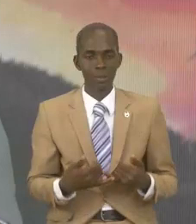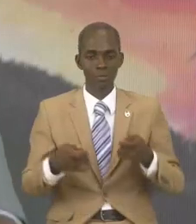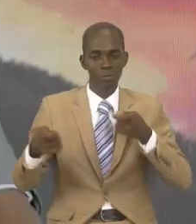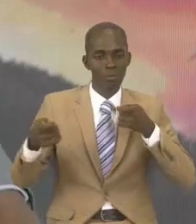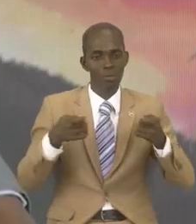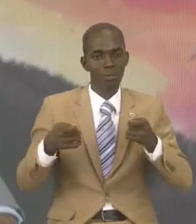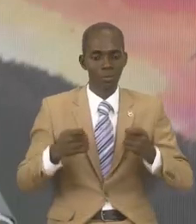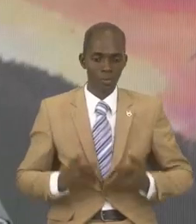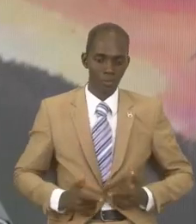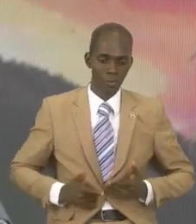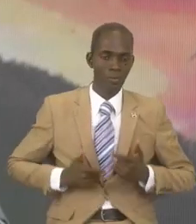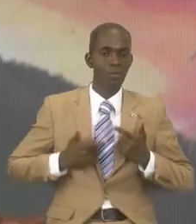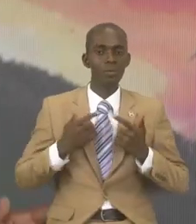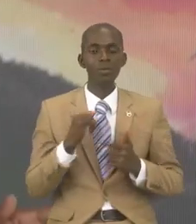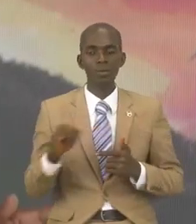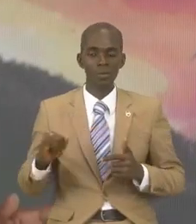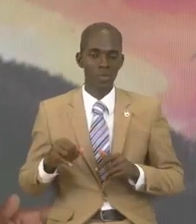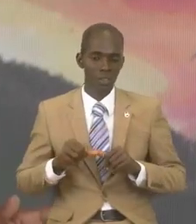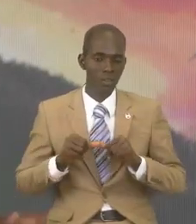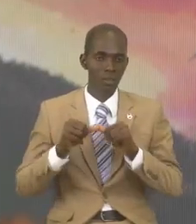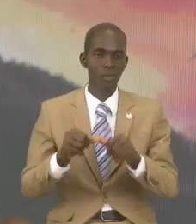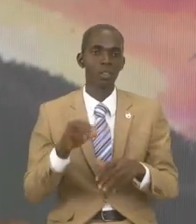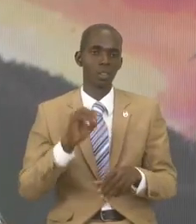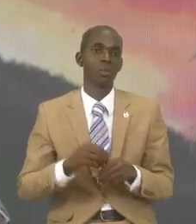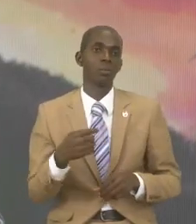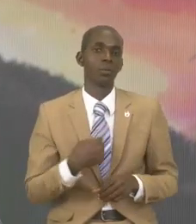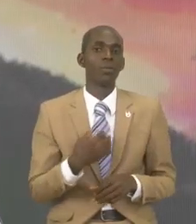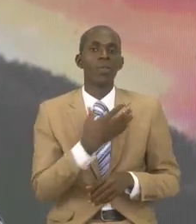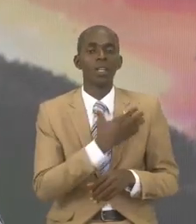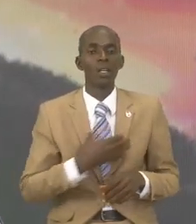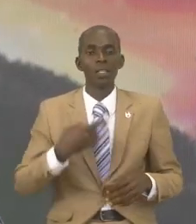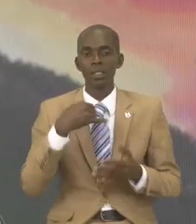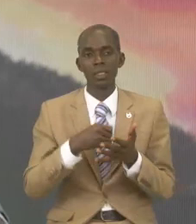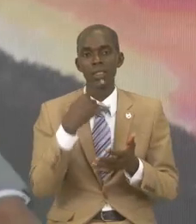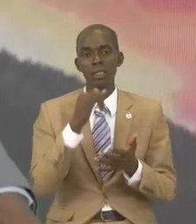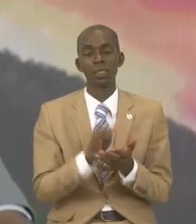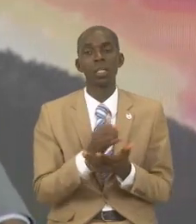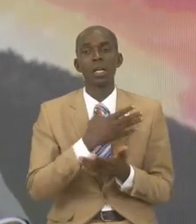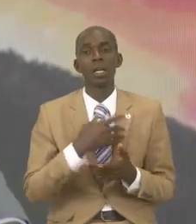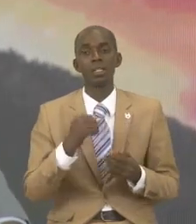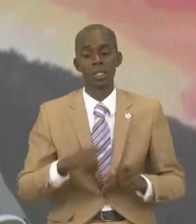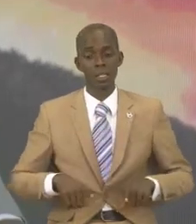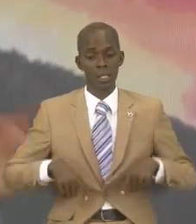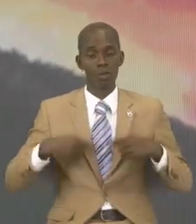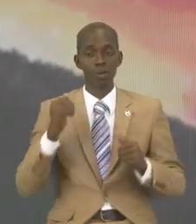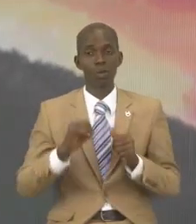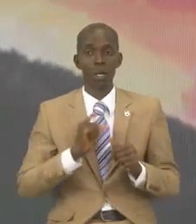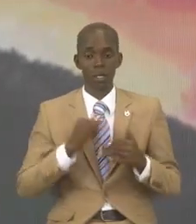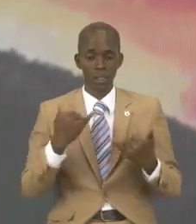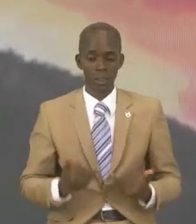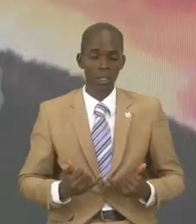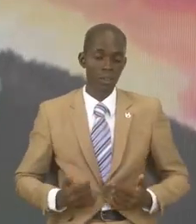liveth, liveth in me. And then it says, and the life which I now live in the flesh,